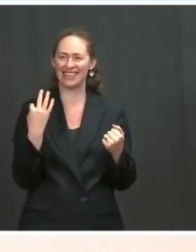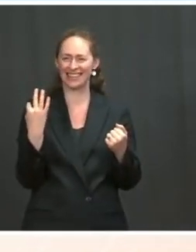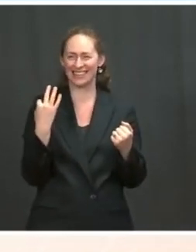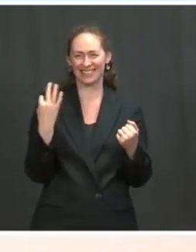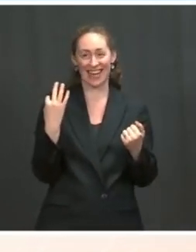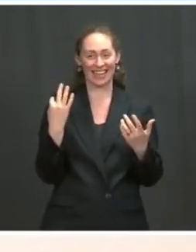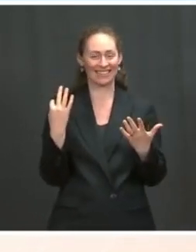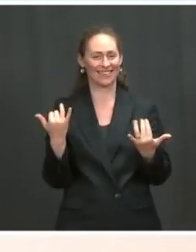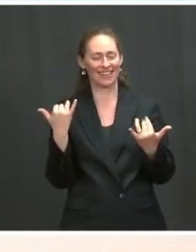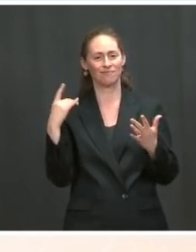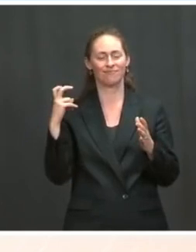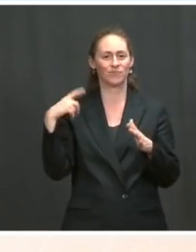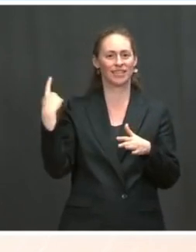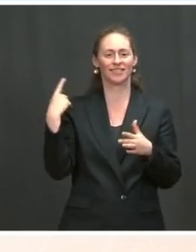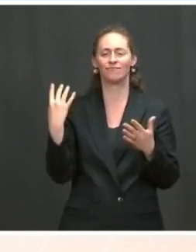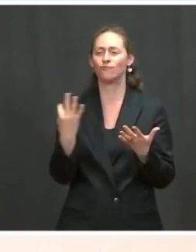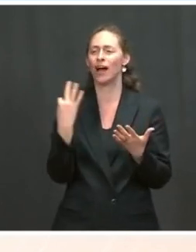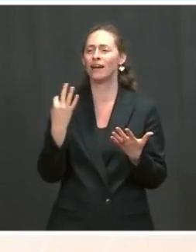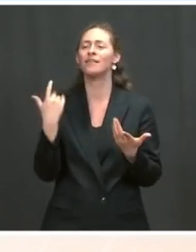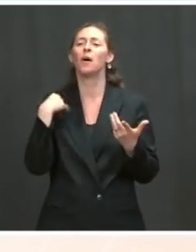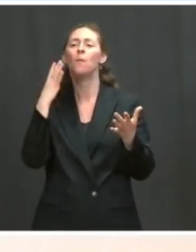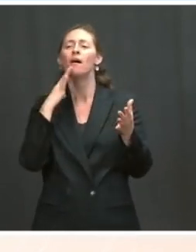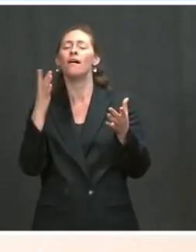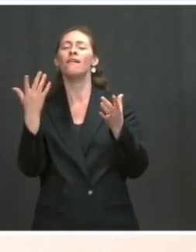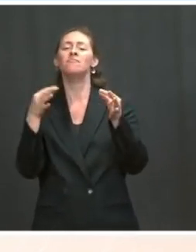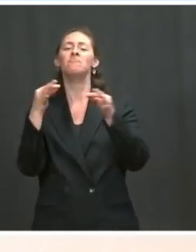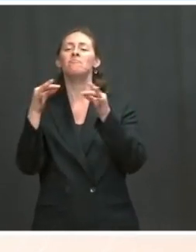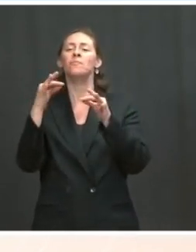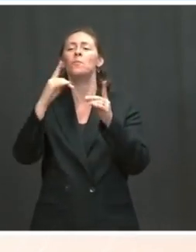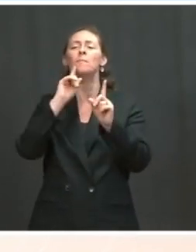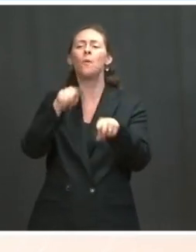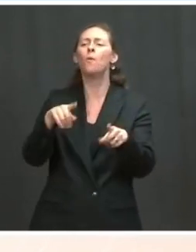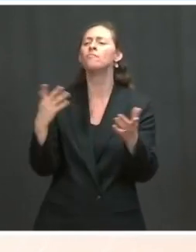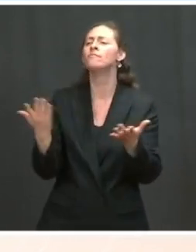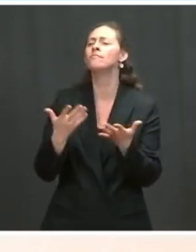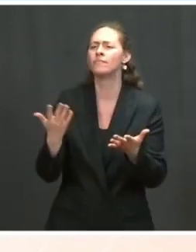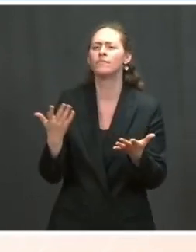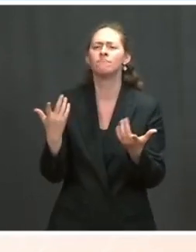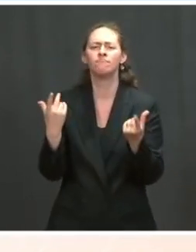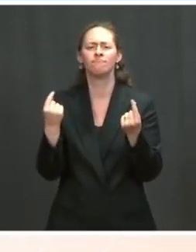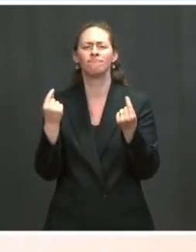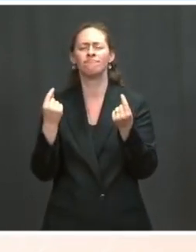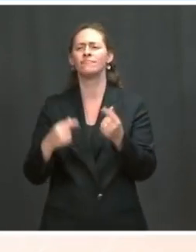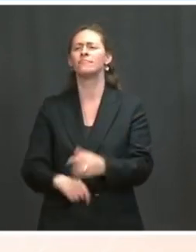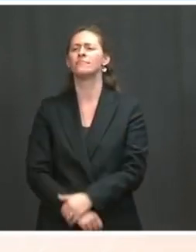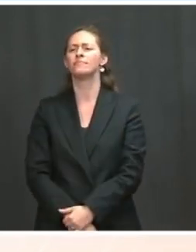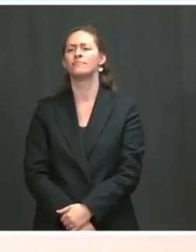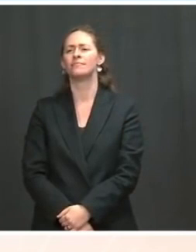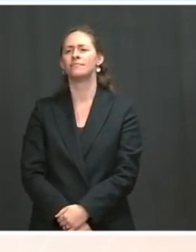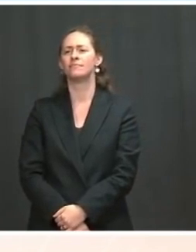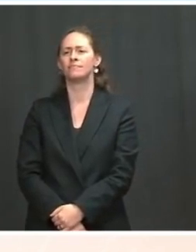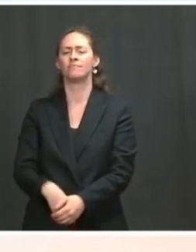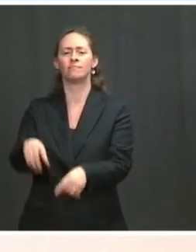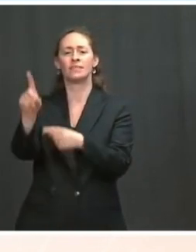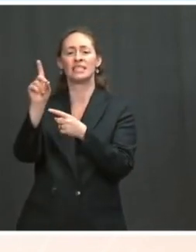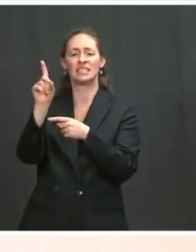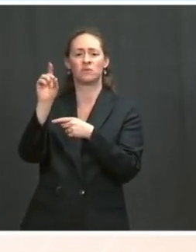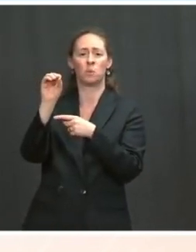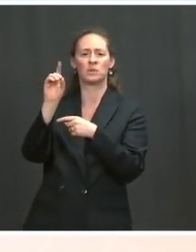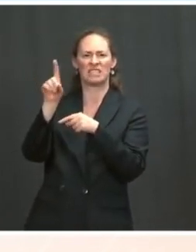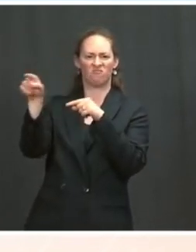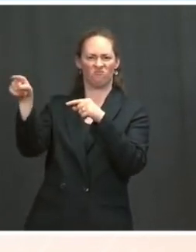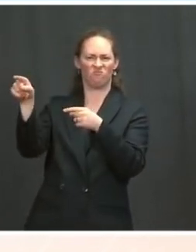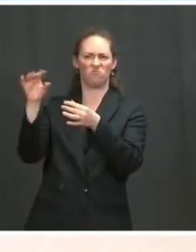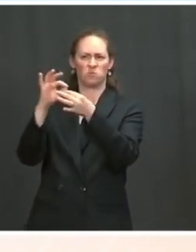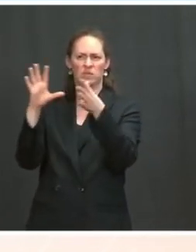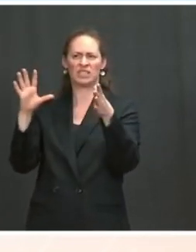we know there have been press reports about the status of this report. This is a DOD report, and so I would certainly refer to them on the status of